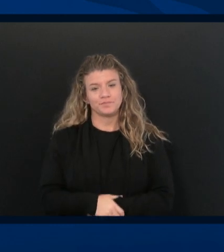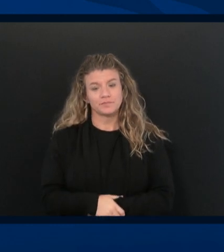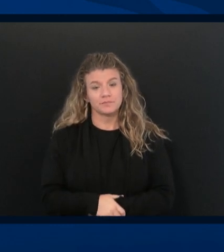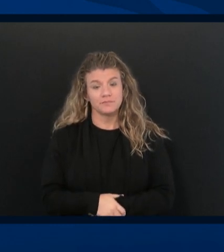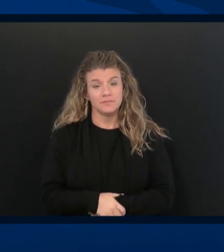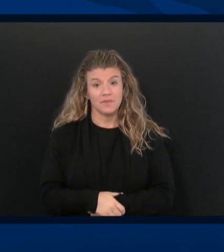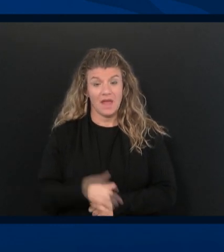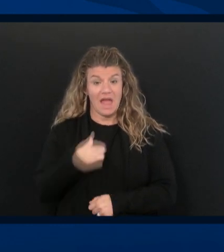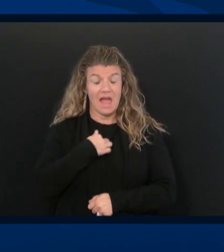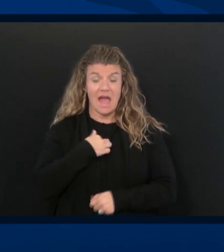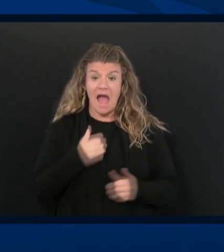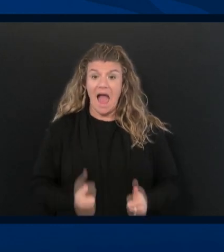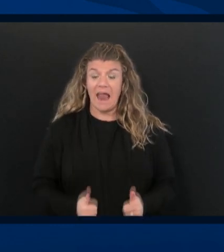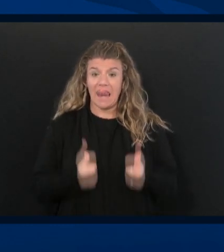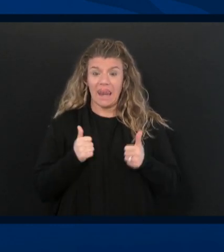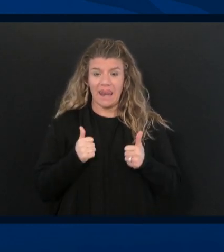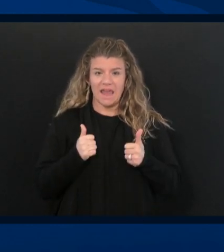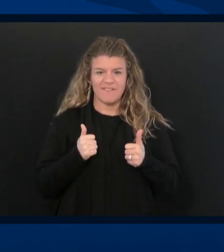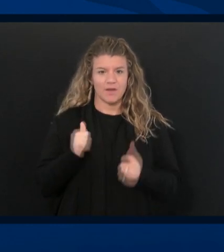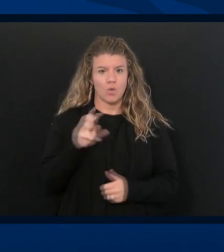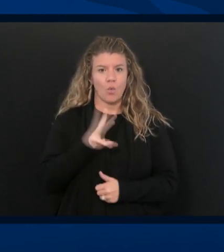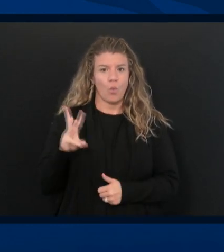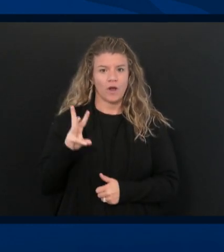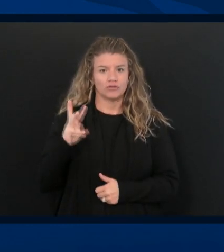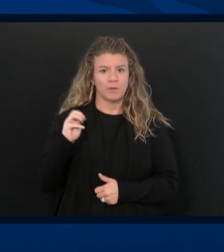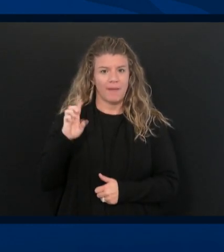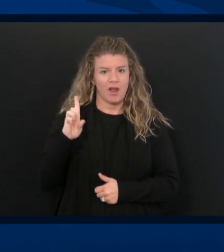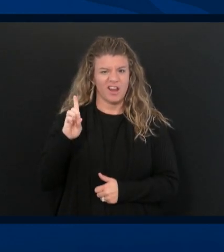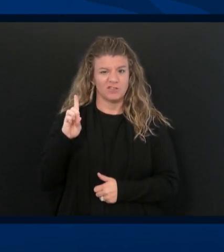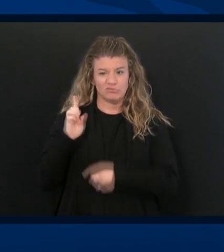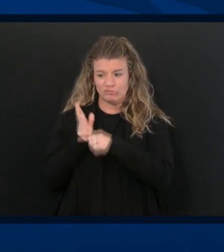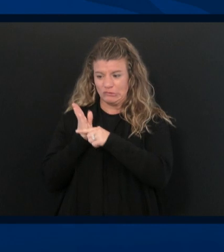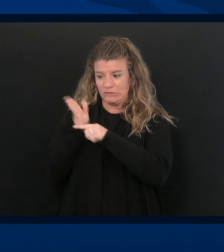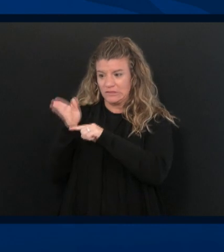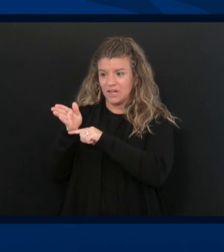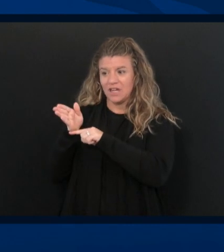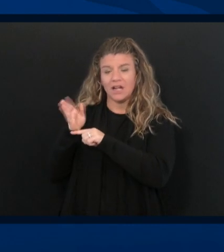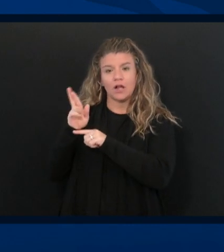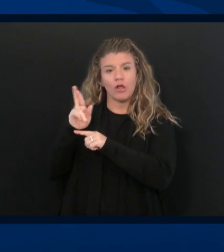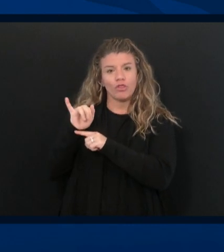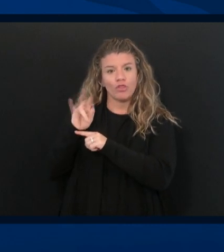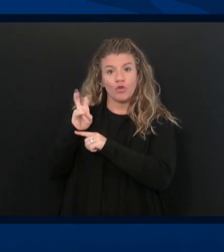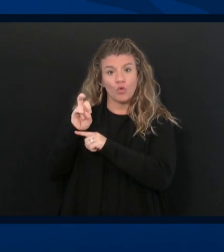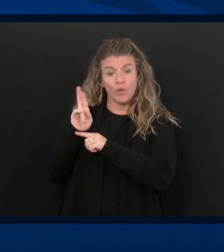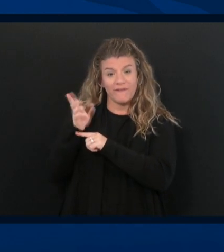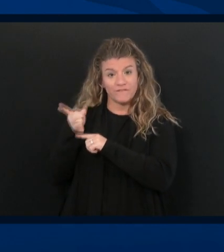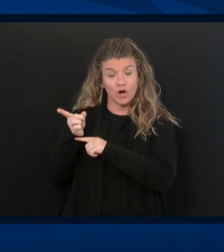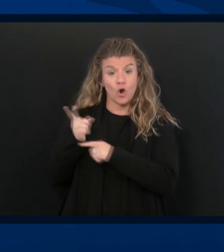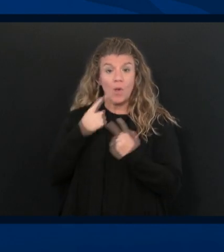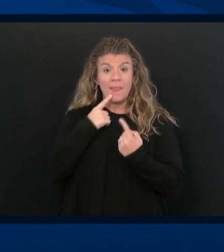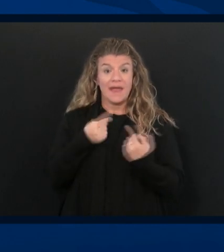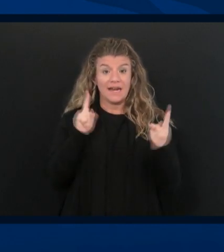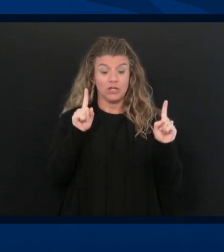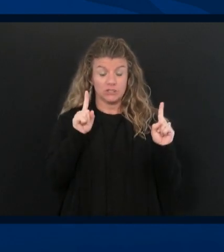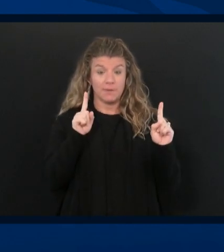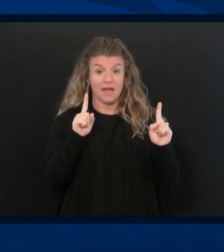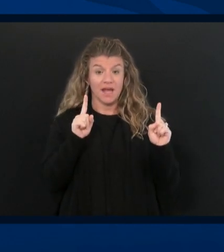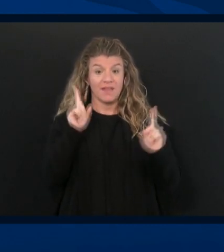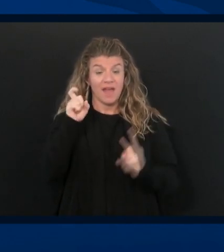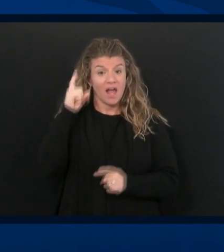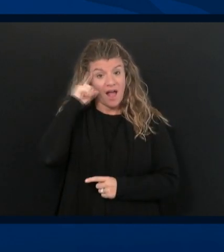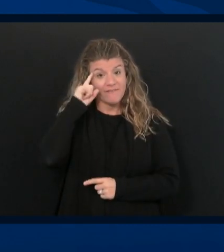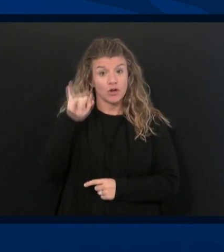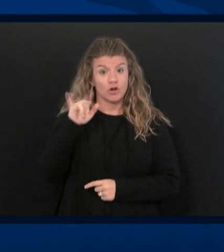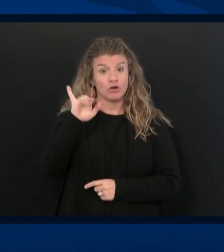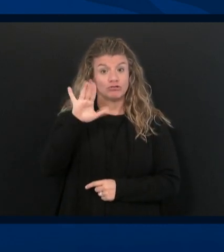I live in Western Maryland, right across the river. And when the announcement came out that Governor